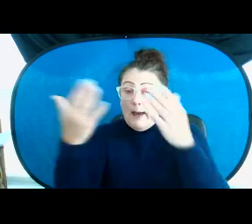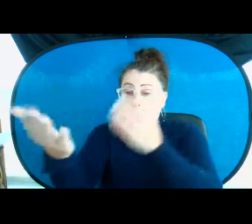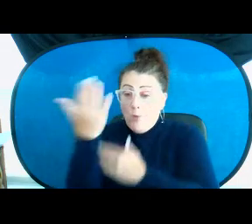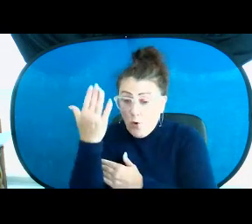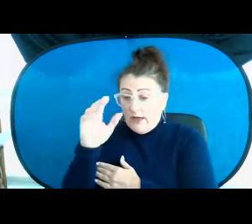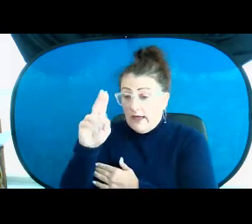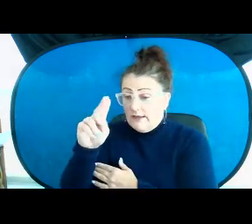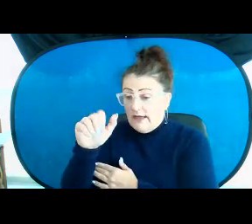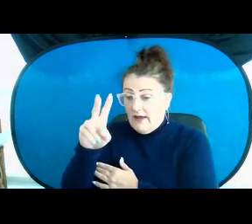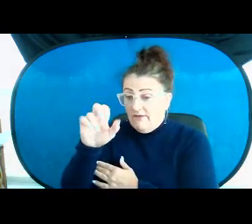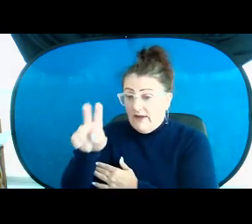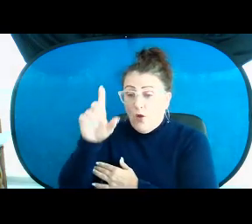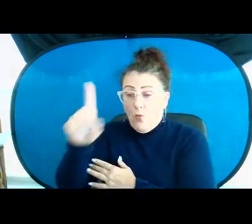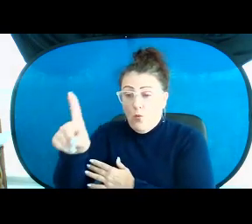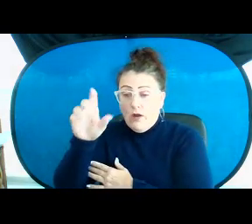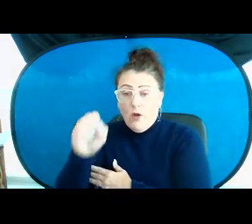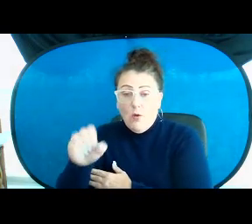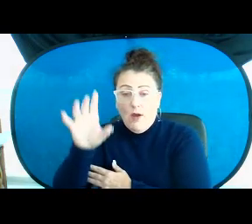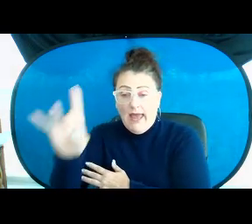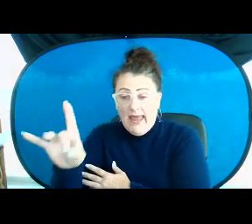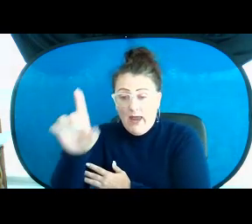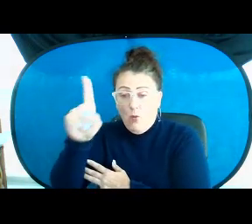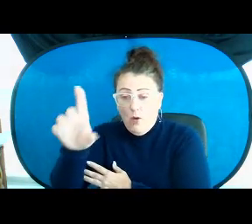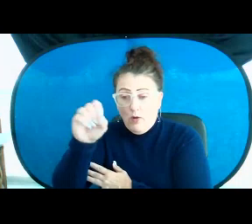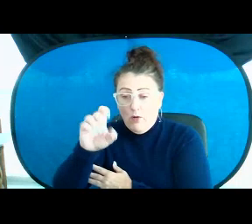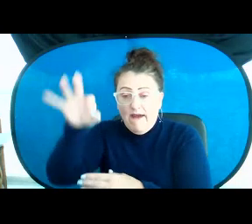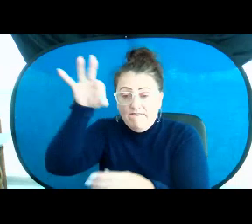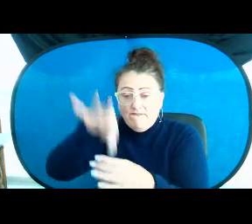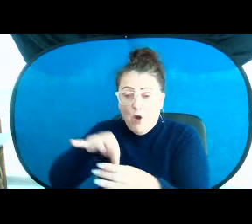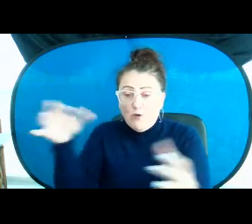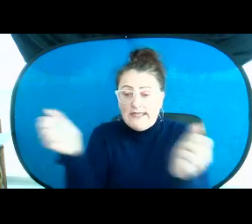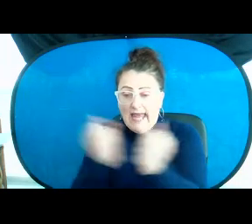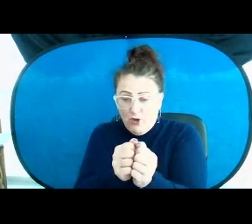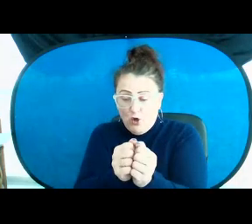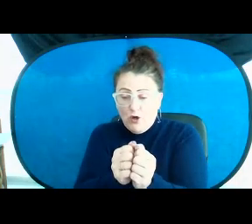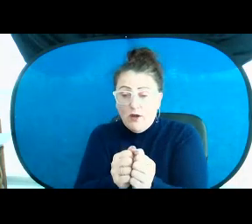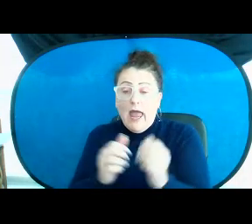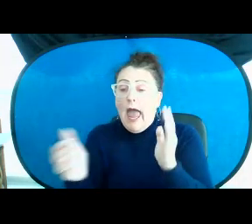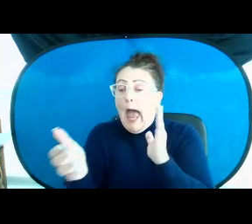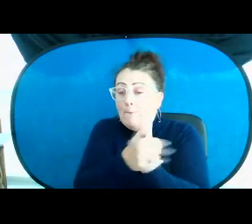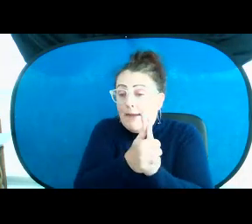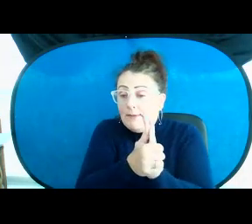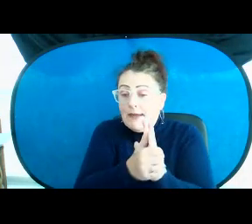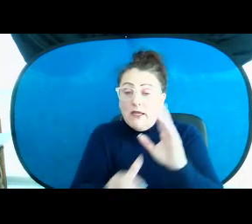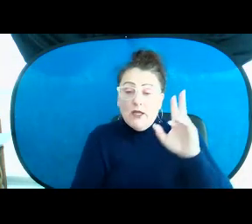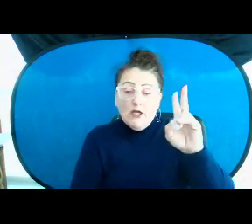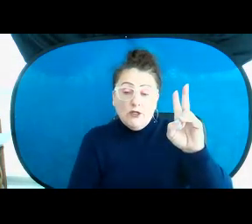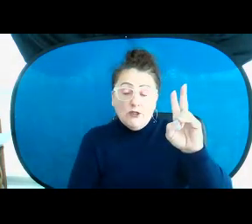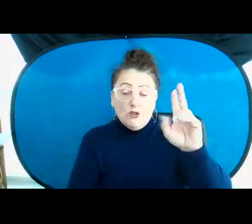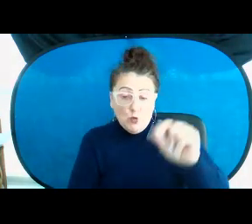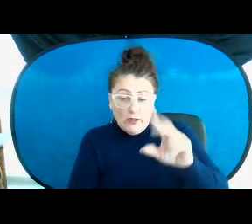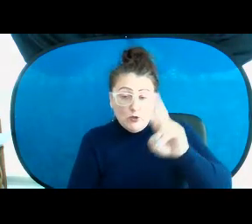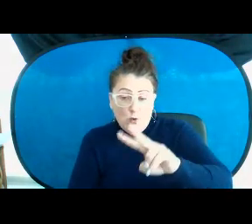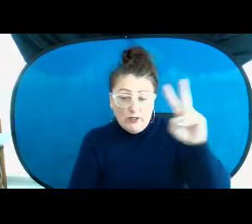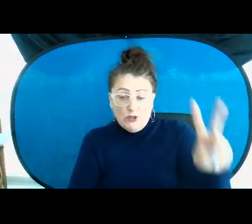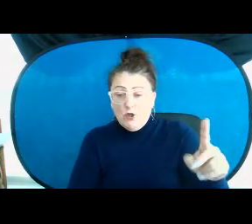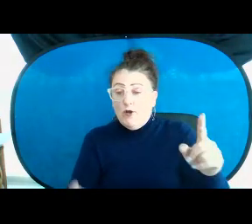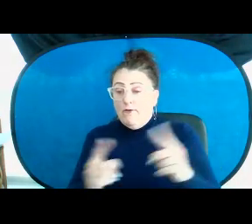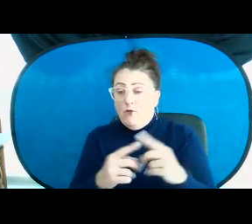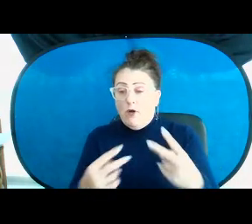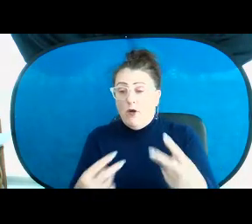and 109 are action items that will be voted together. Tab 108 is an amendment to the 2022 Solutions for Congested Corridors program